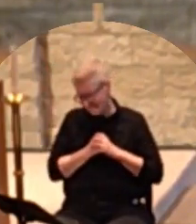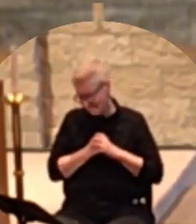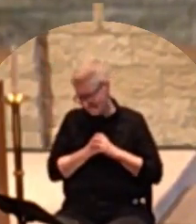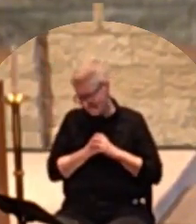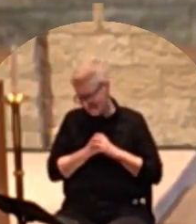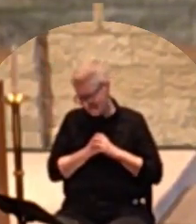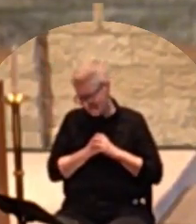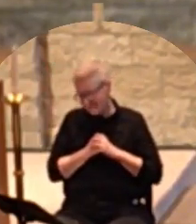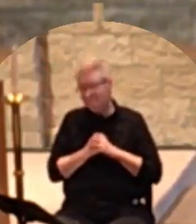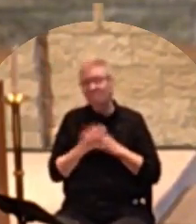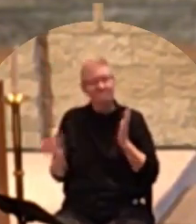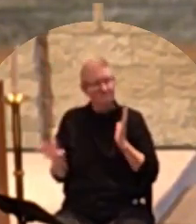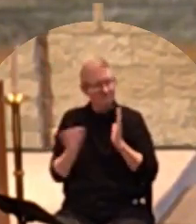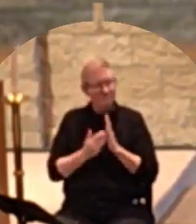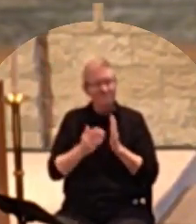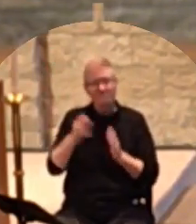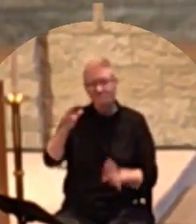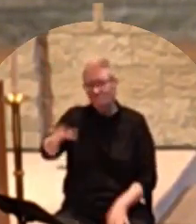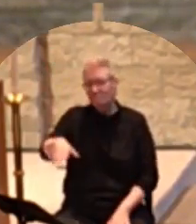I take a breath